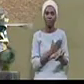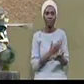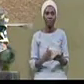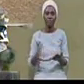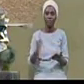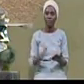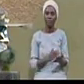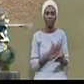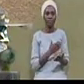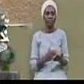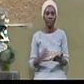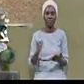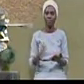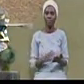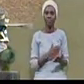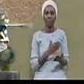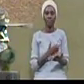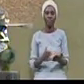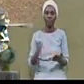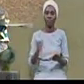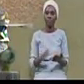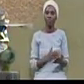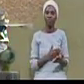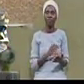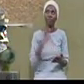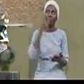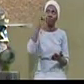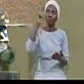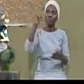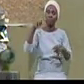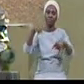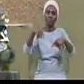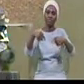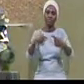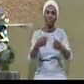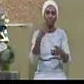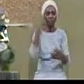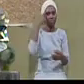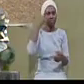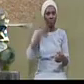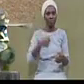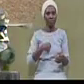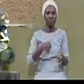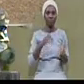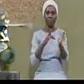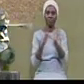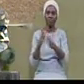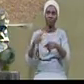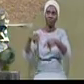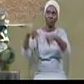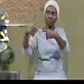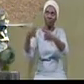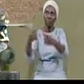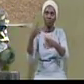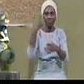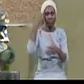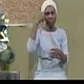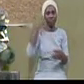All the way to Calvary he went for me. He went for me. Jesus went for